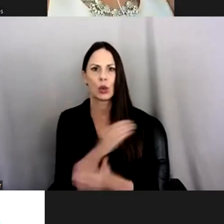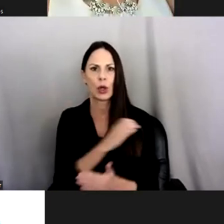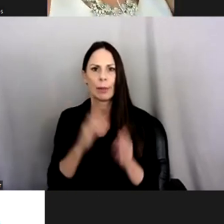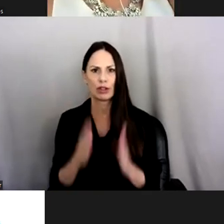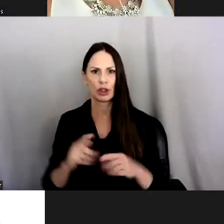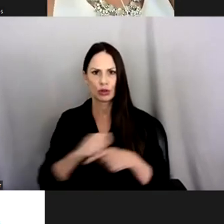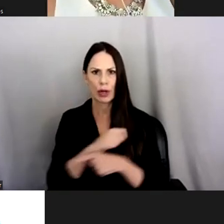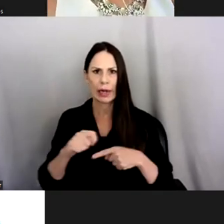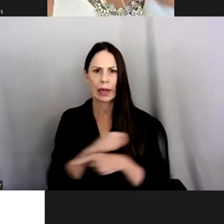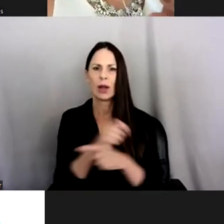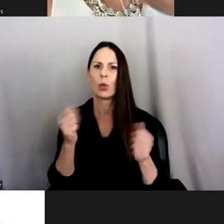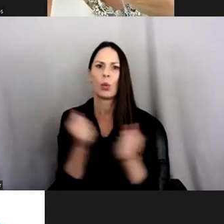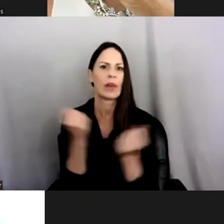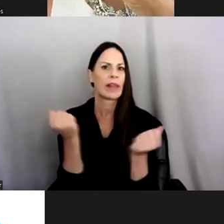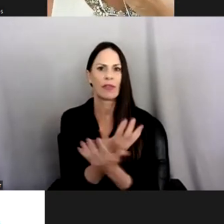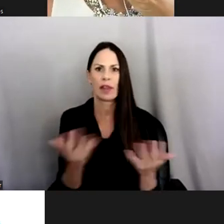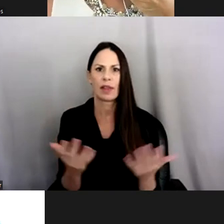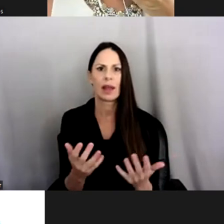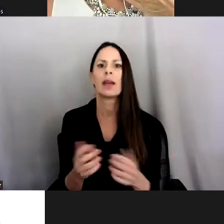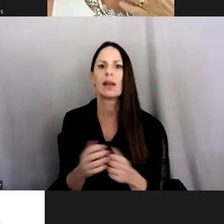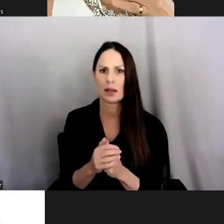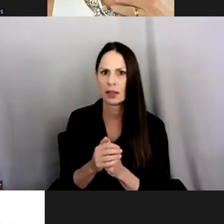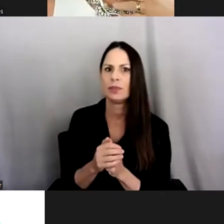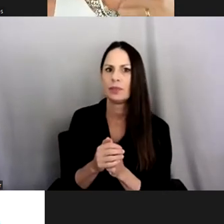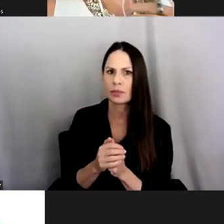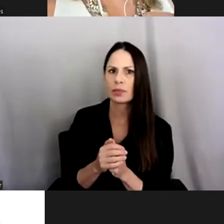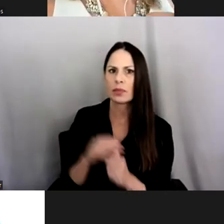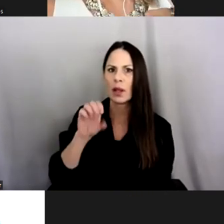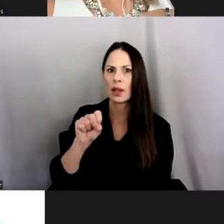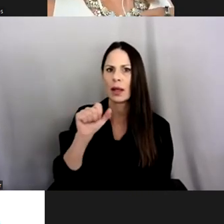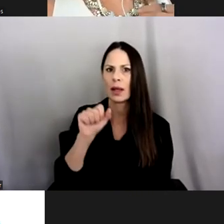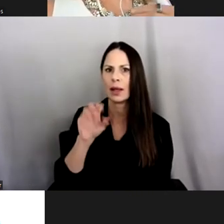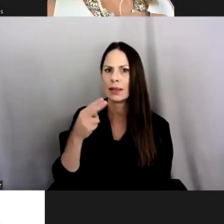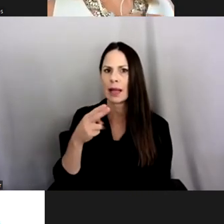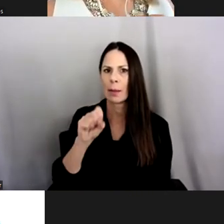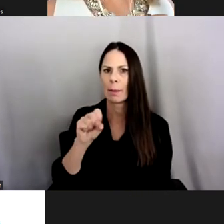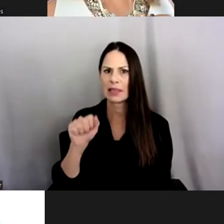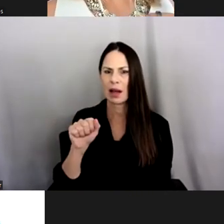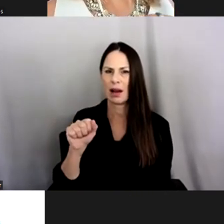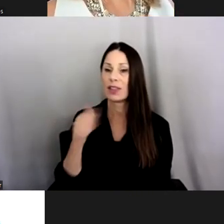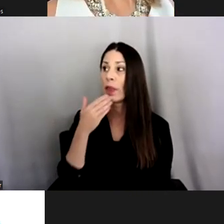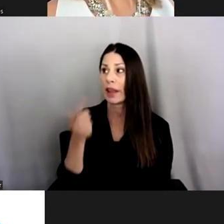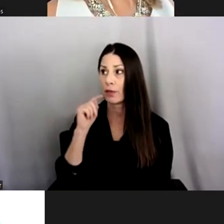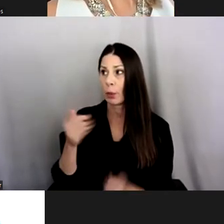everything on SAMHSA. So thank you for bringing that up. I'll see if I can get some clarity on that.